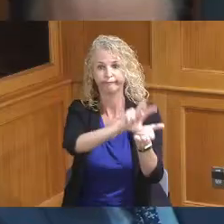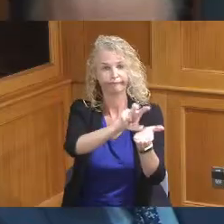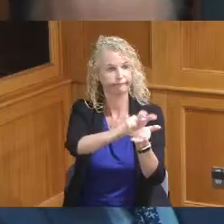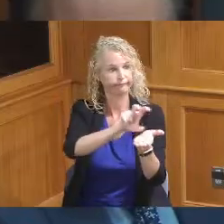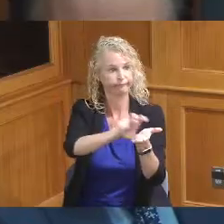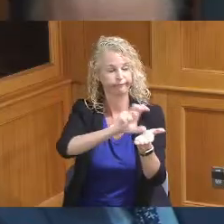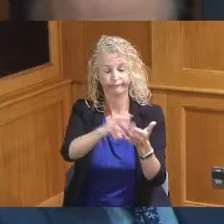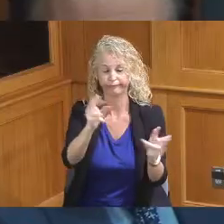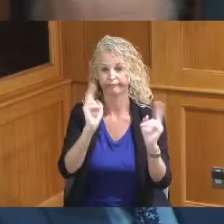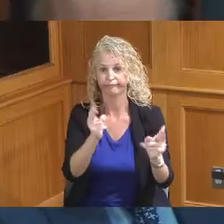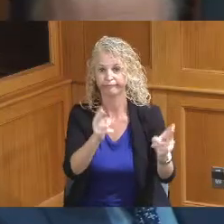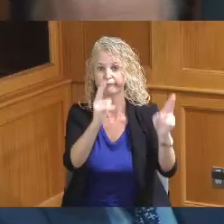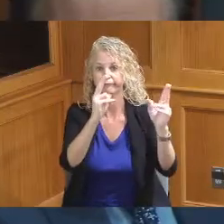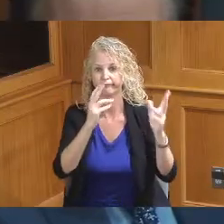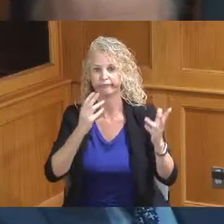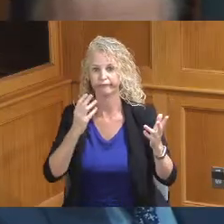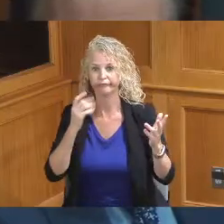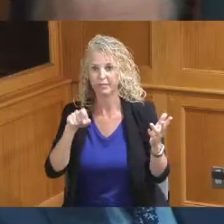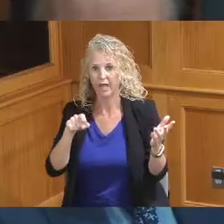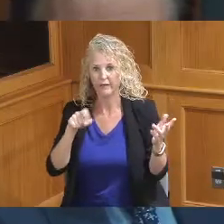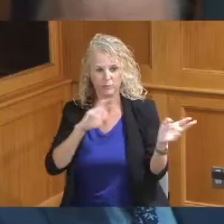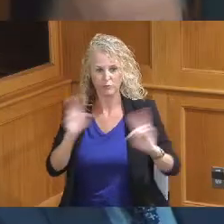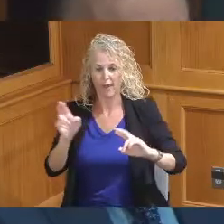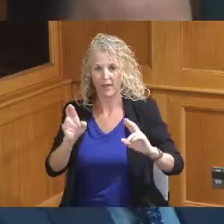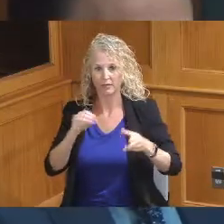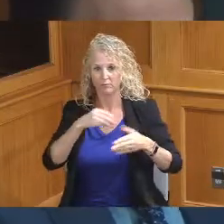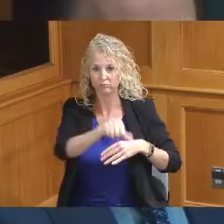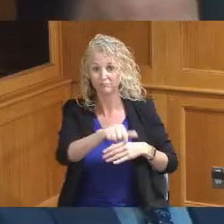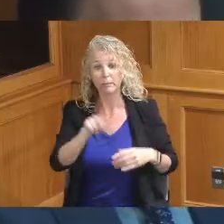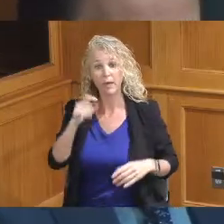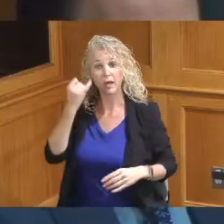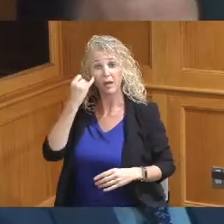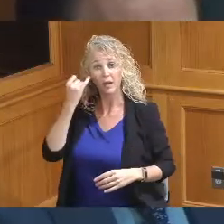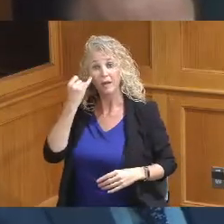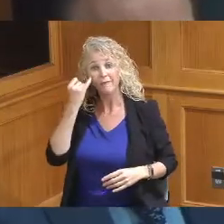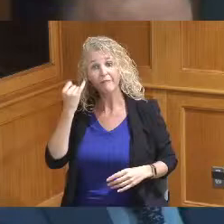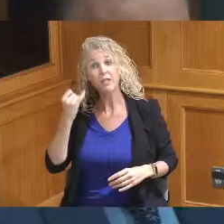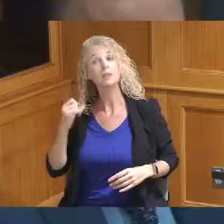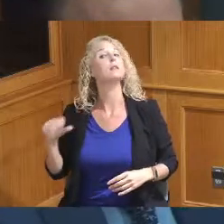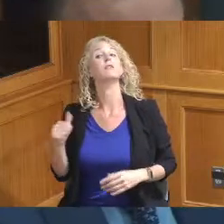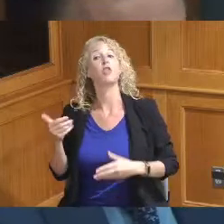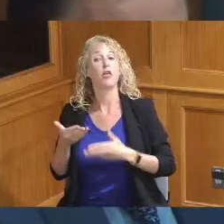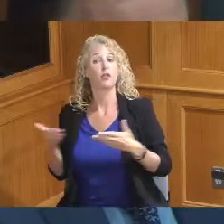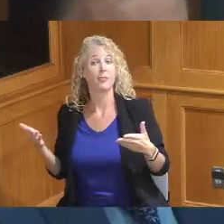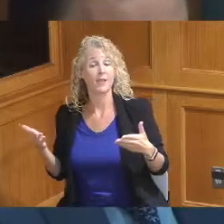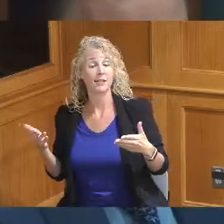got to be put in place, got to be there. But when it comes to the other side,